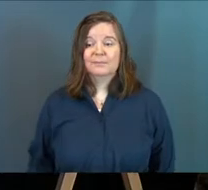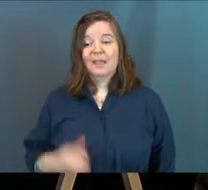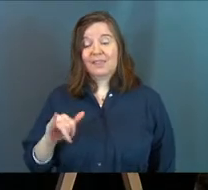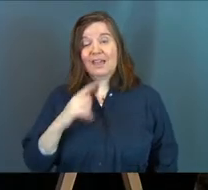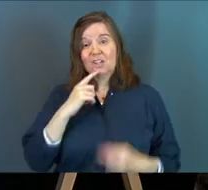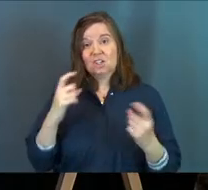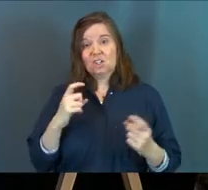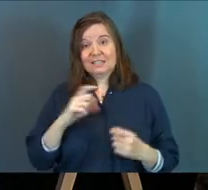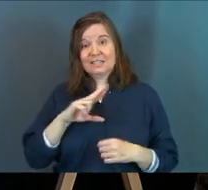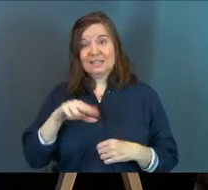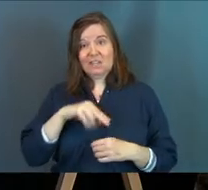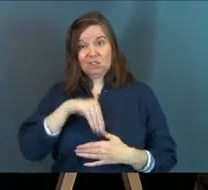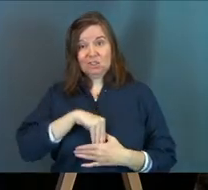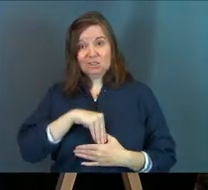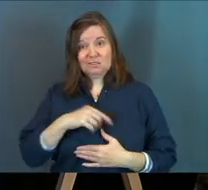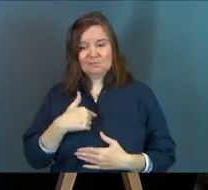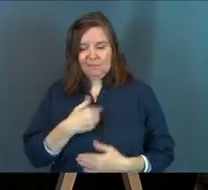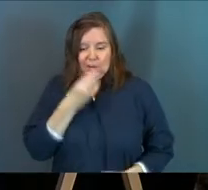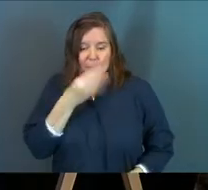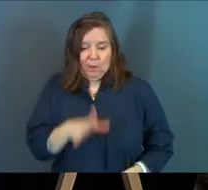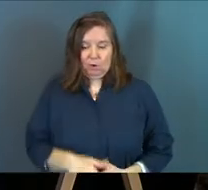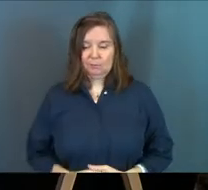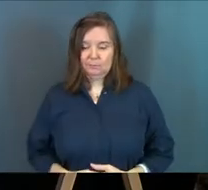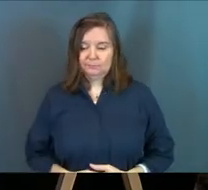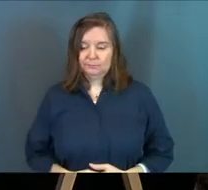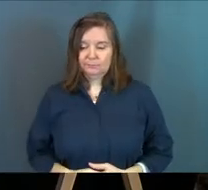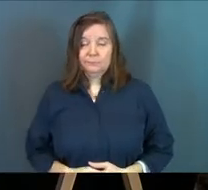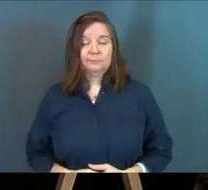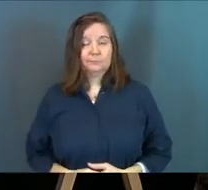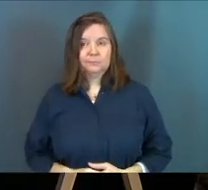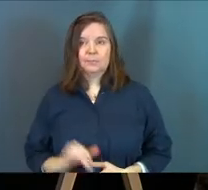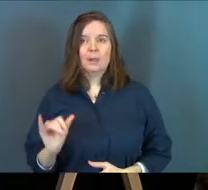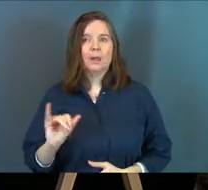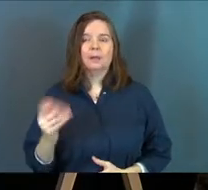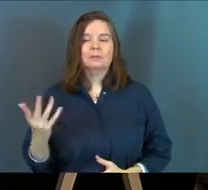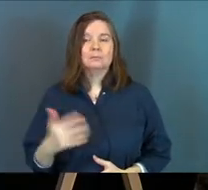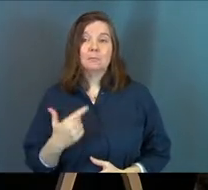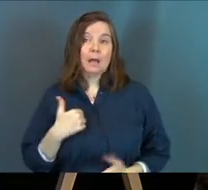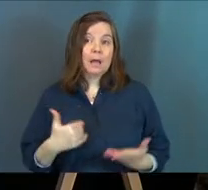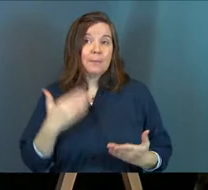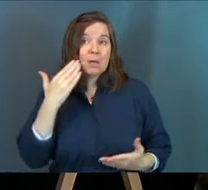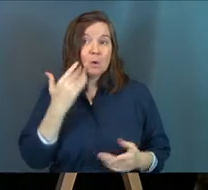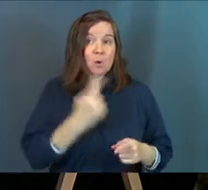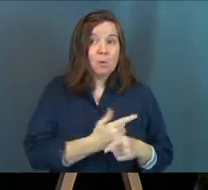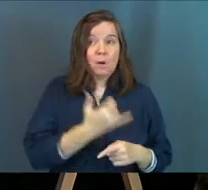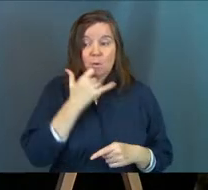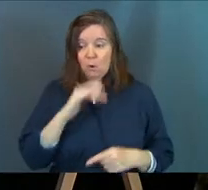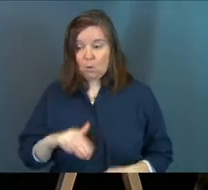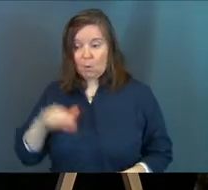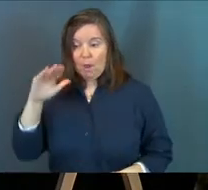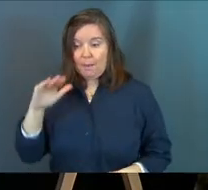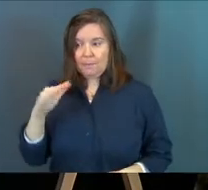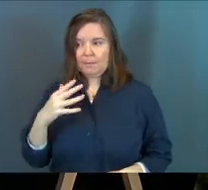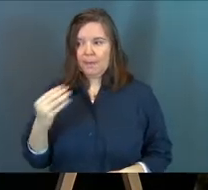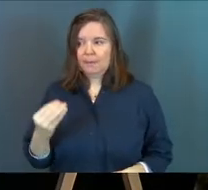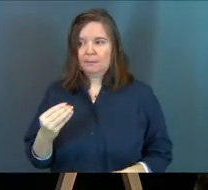That's our sin nature. I don't care. Like, I might know right and wrong growing up,